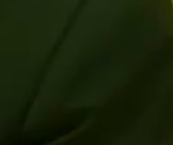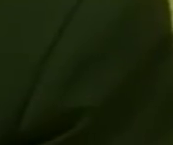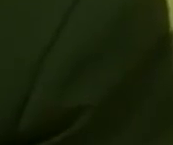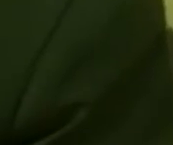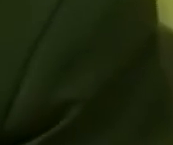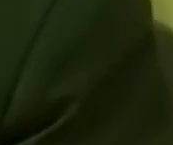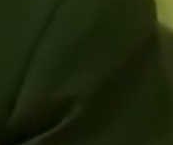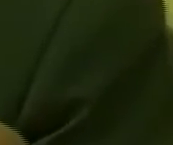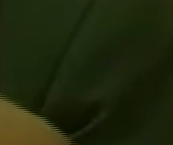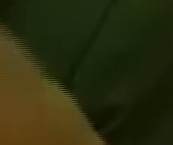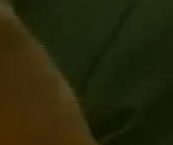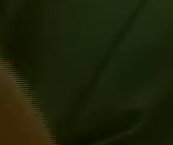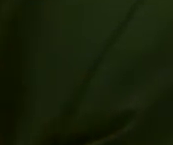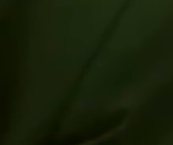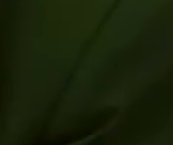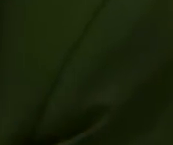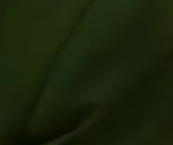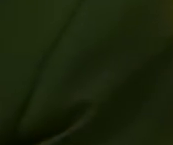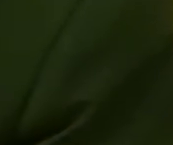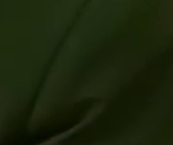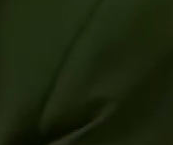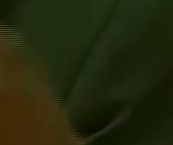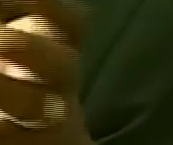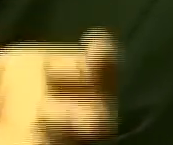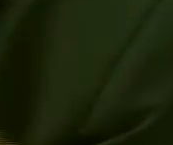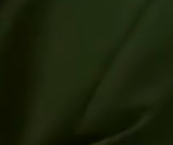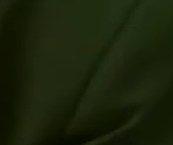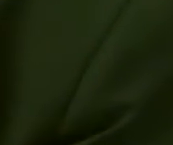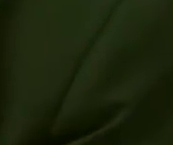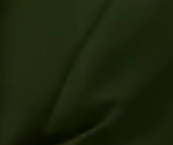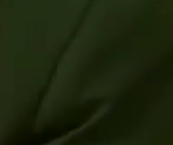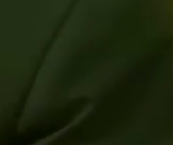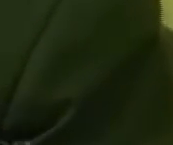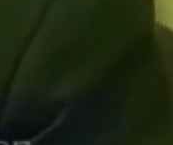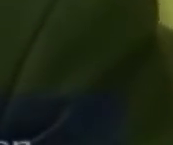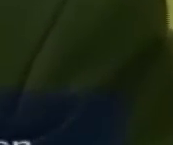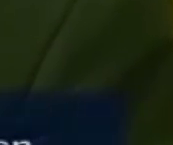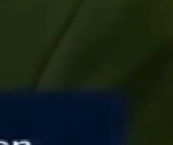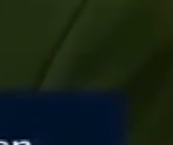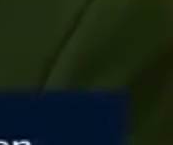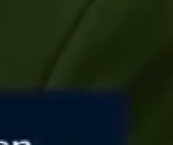she's telling you that there was another parent who came and sat for the interview.